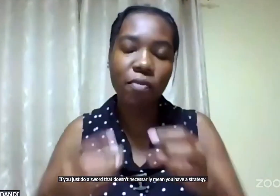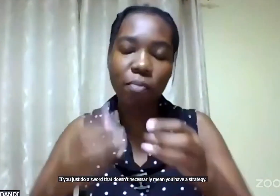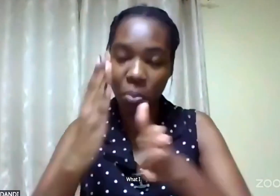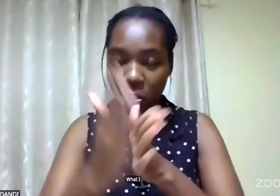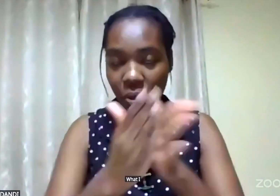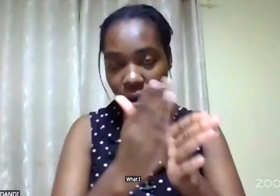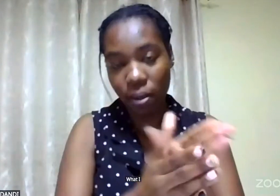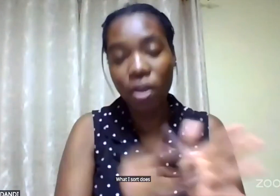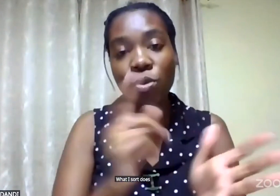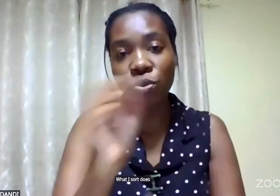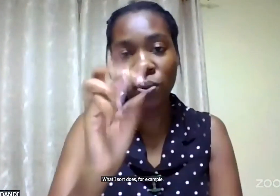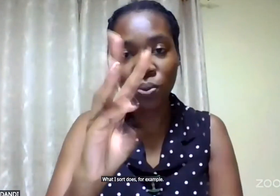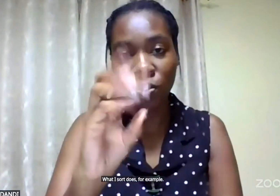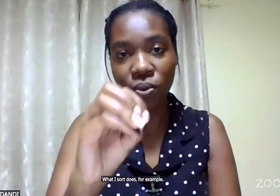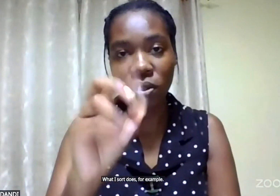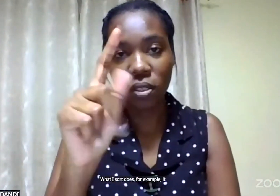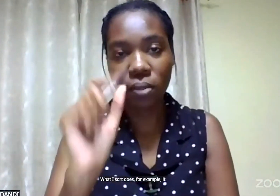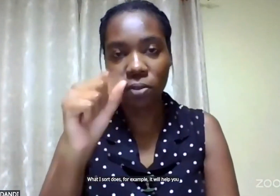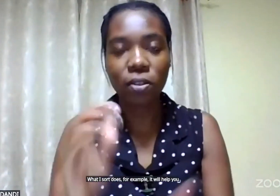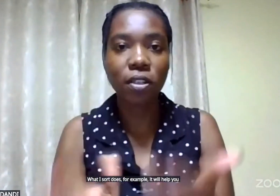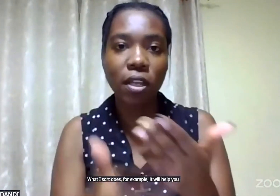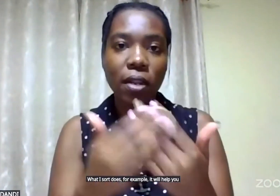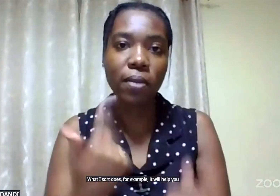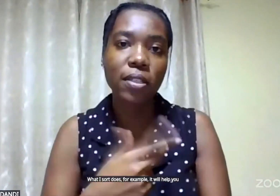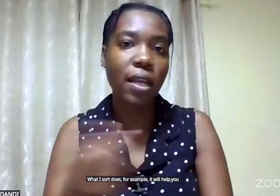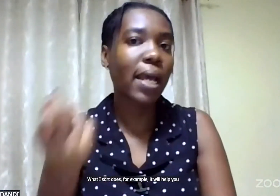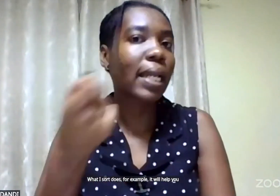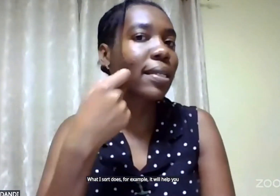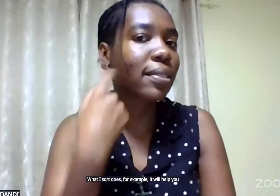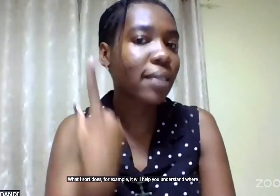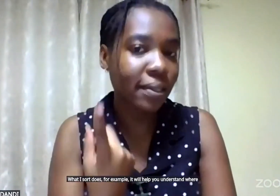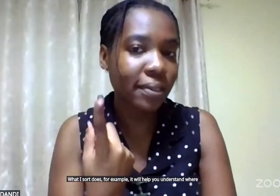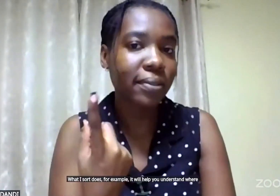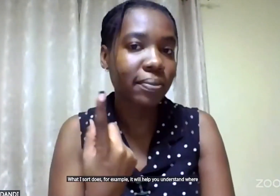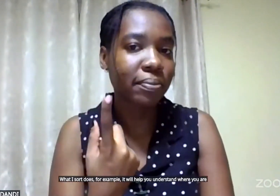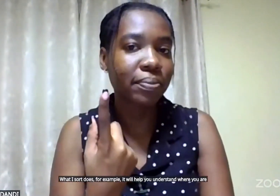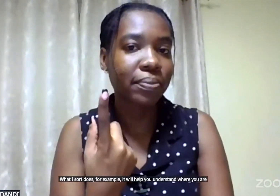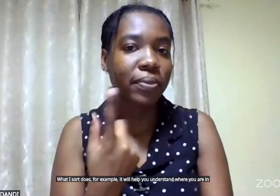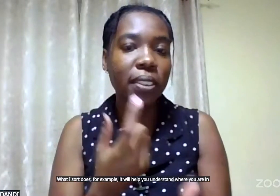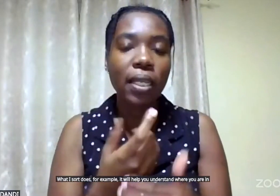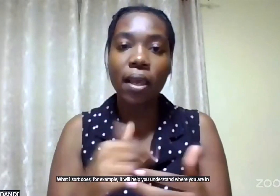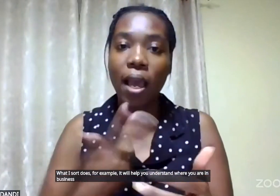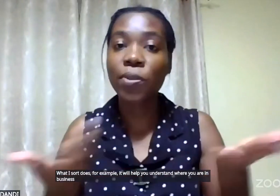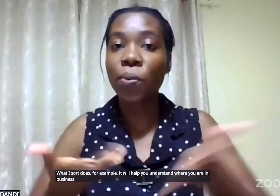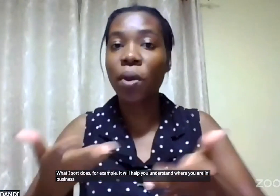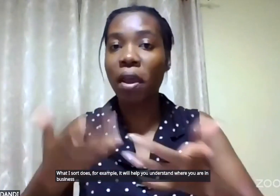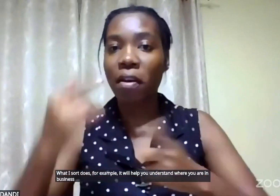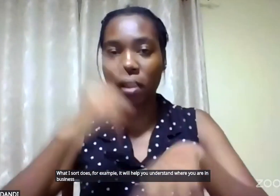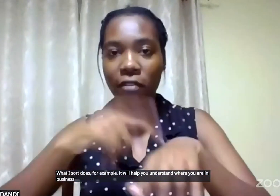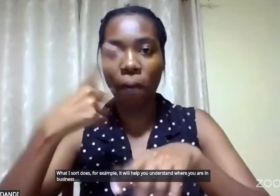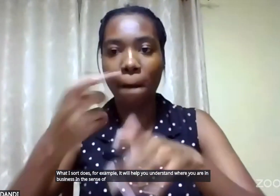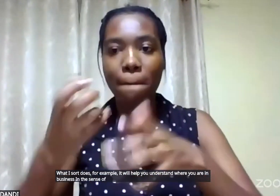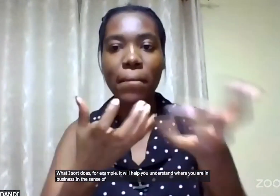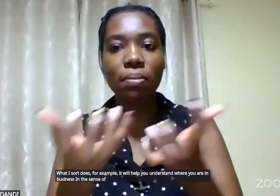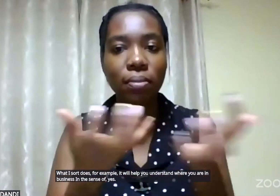for example, it will help you understand where you are in business. Yeah, in the sense of, yes,